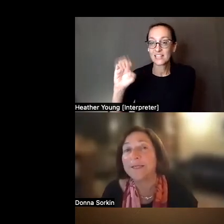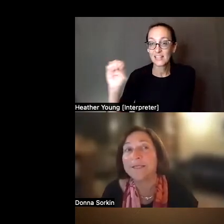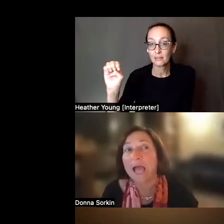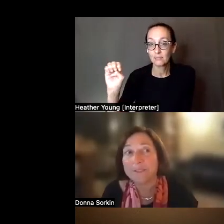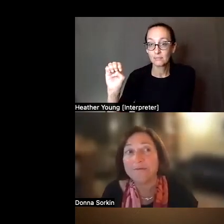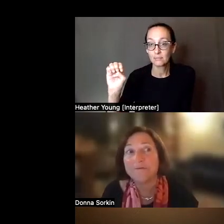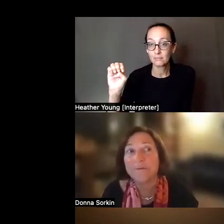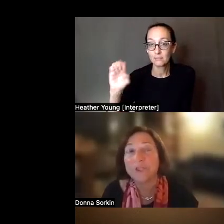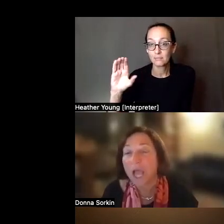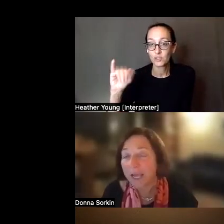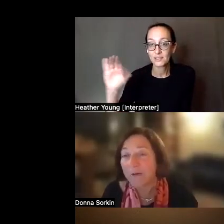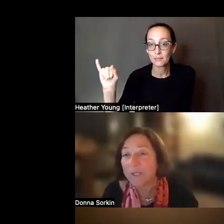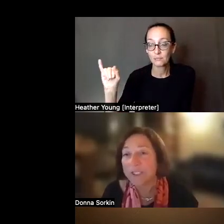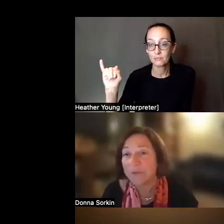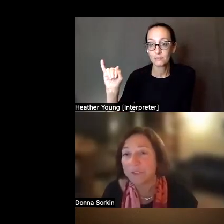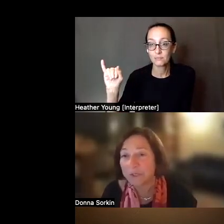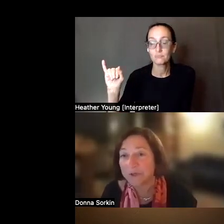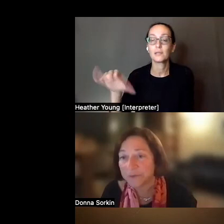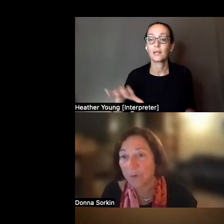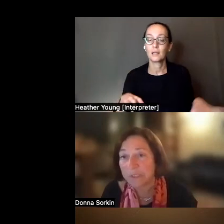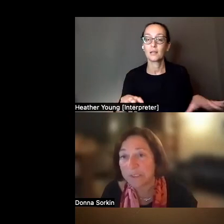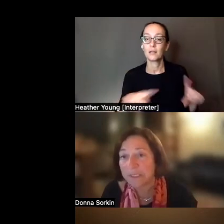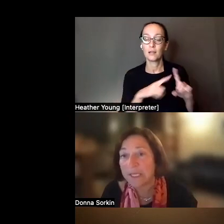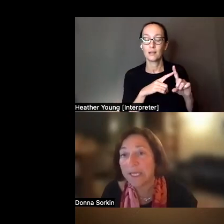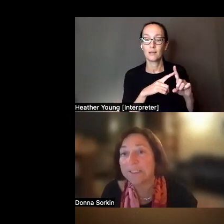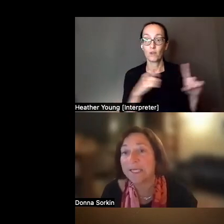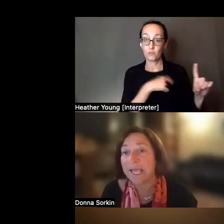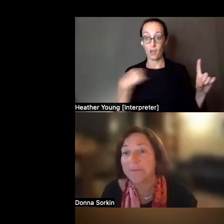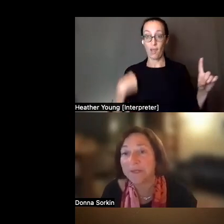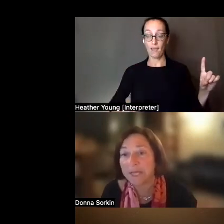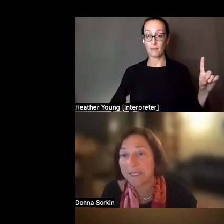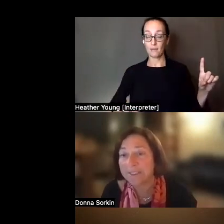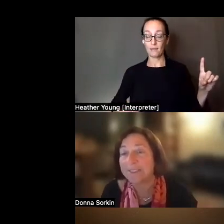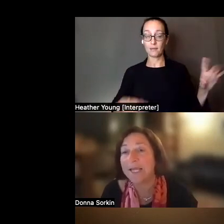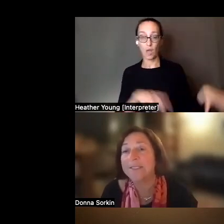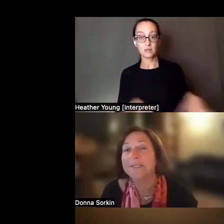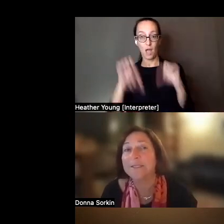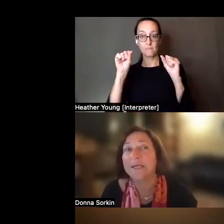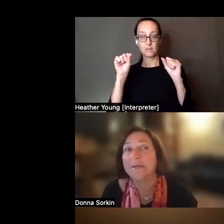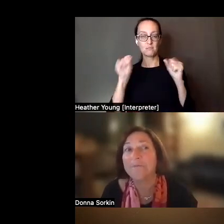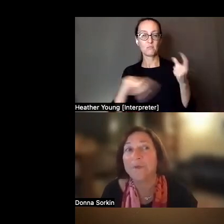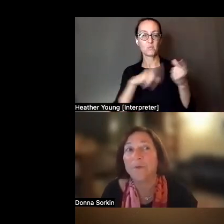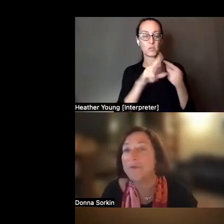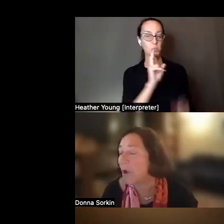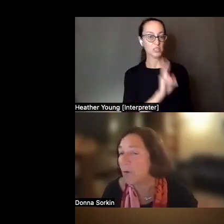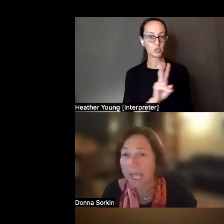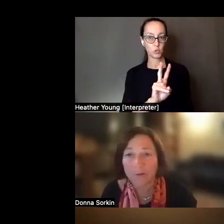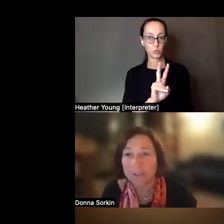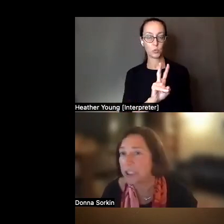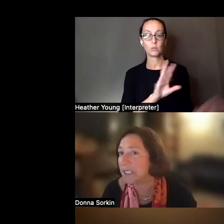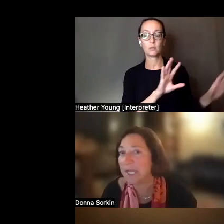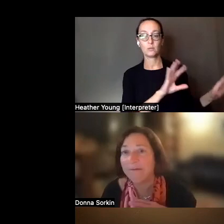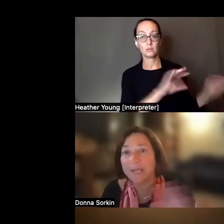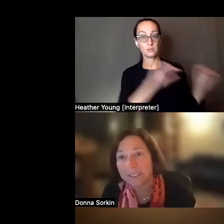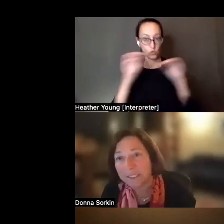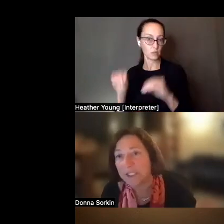was adopted from China when she was 2 years old. And she came to the United States with no language. She